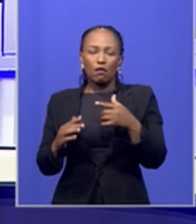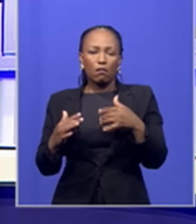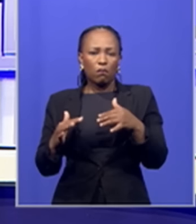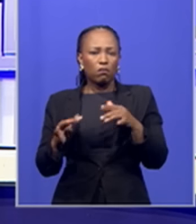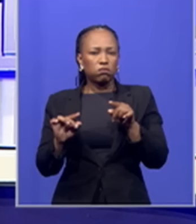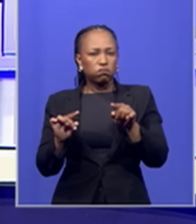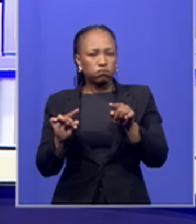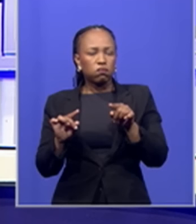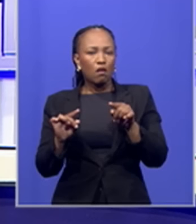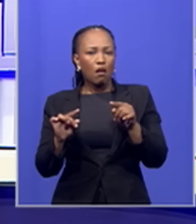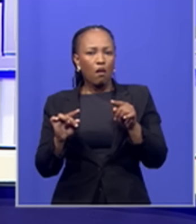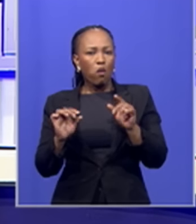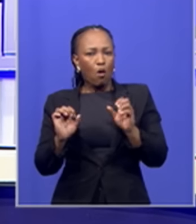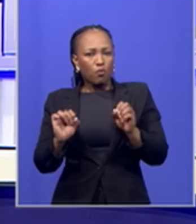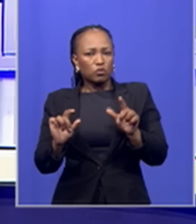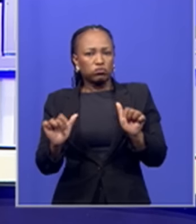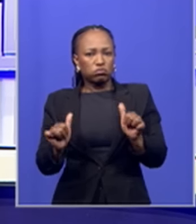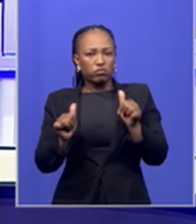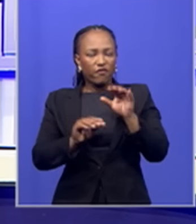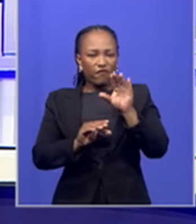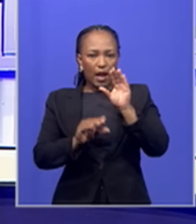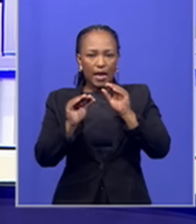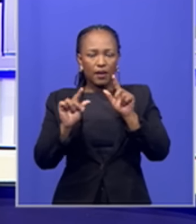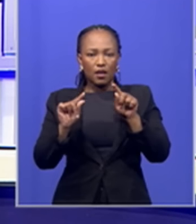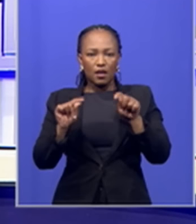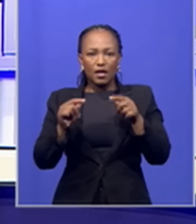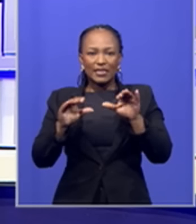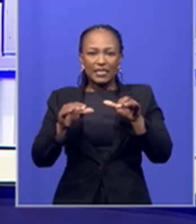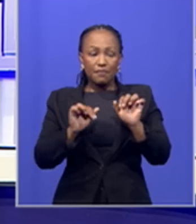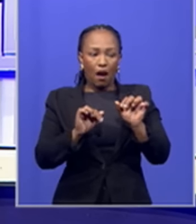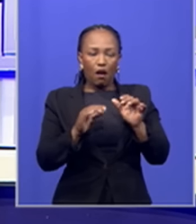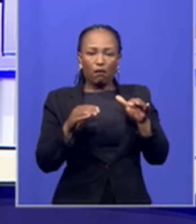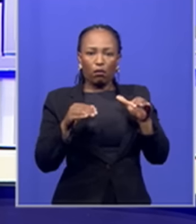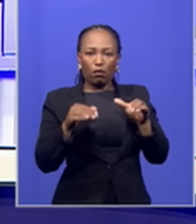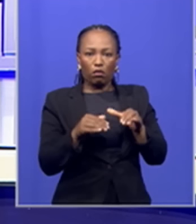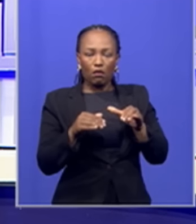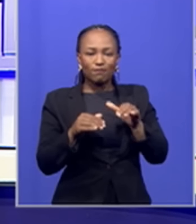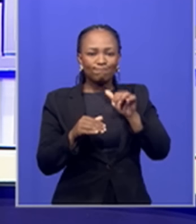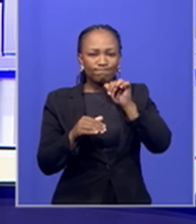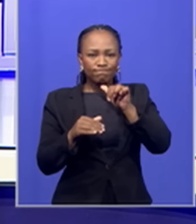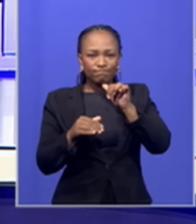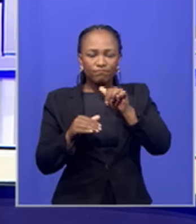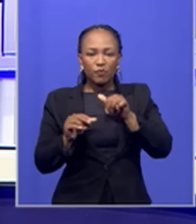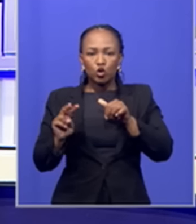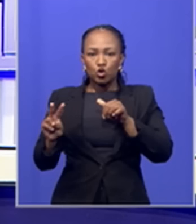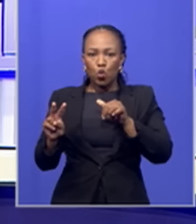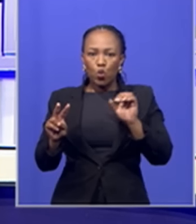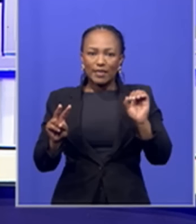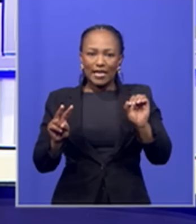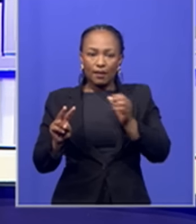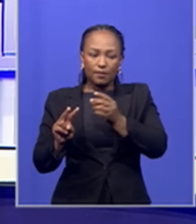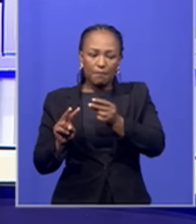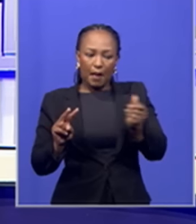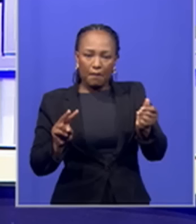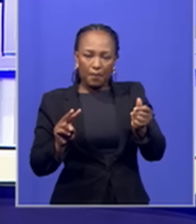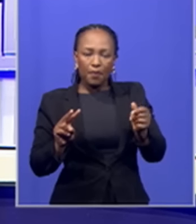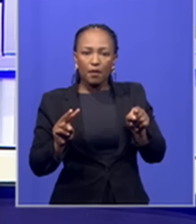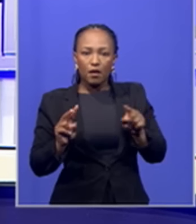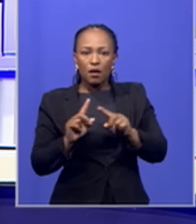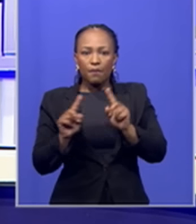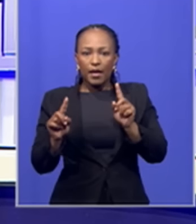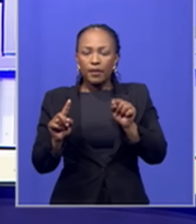a botlhokwa a go ka ithuta mo setlhopheng sa gagwe se sennye le fa ba latlhegetswe ka dino di le 2 kgatlhanong le go le lefela.